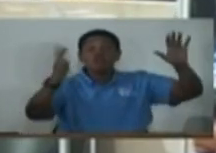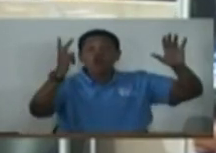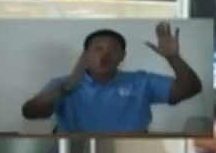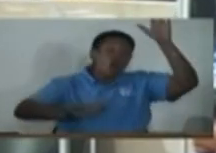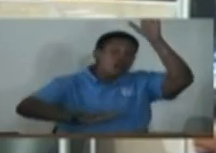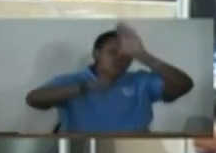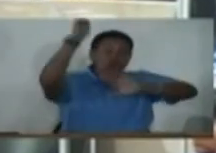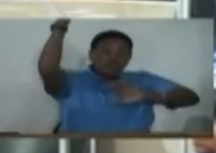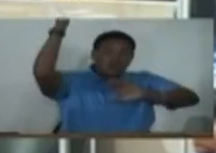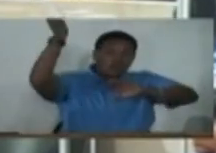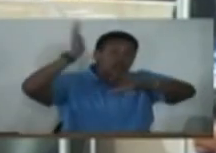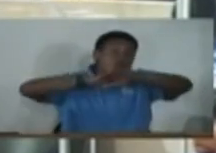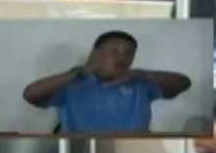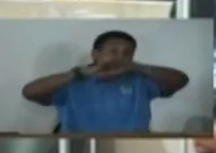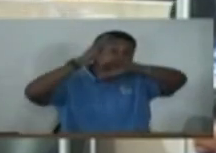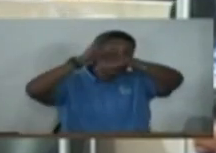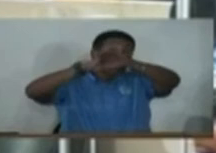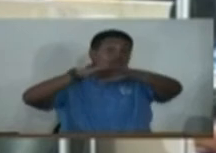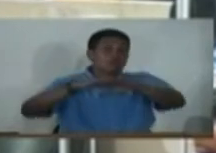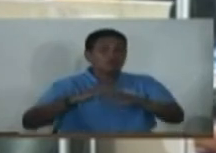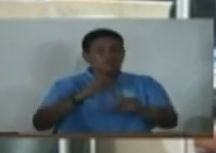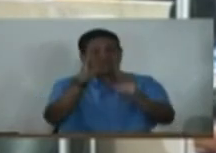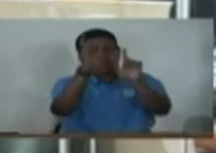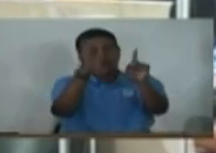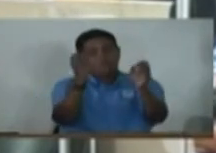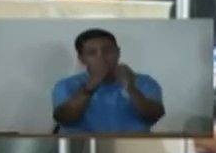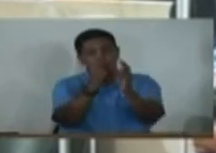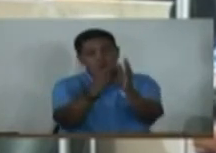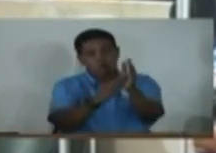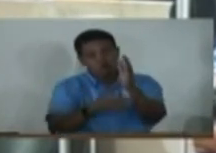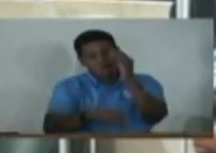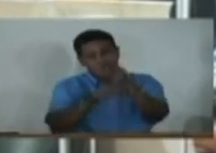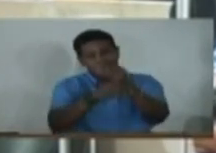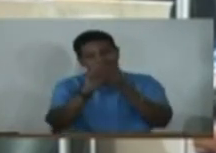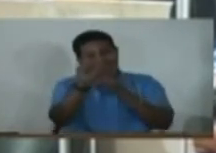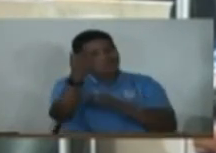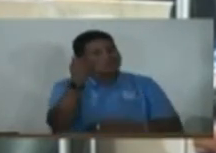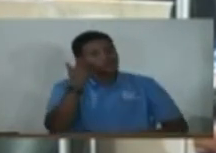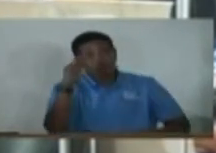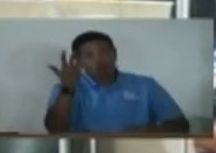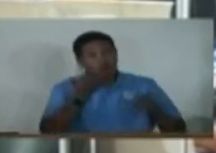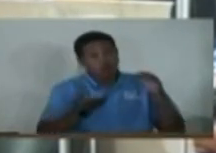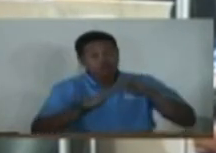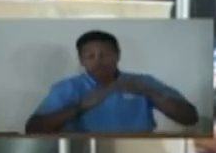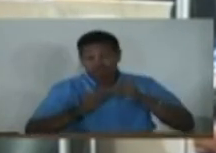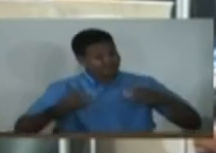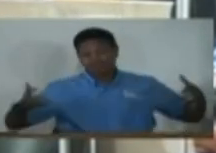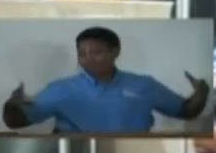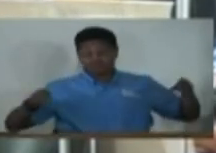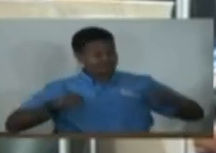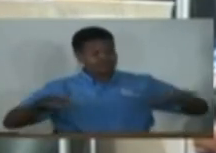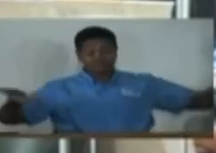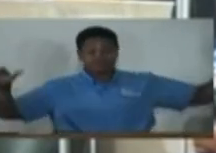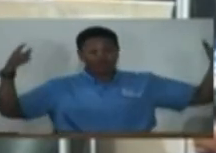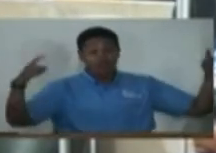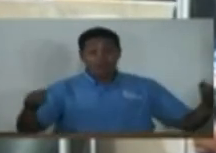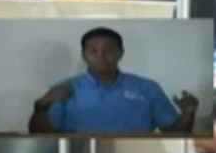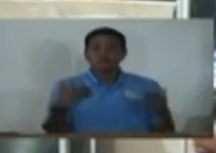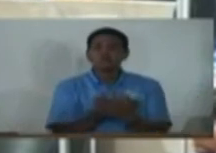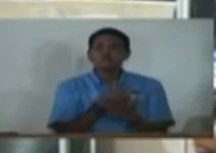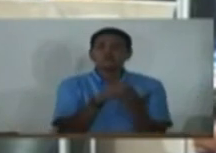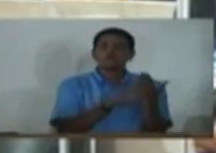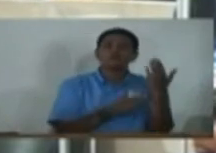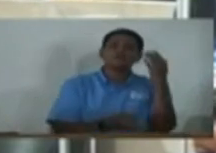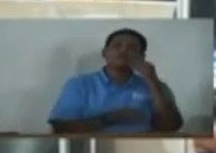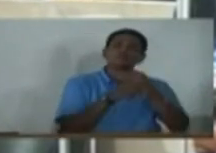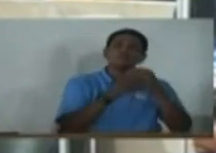tighten the measures once again. Madam Speaker, the new measures that will apply